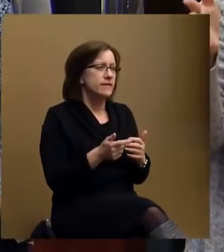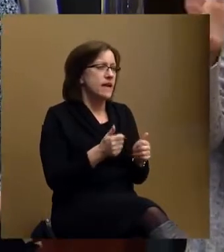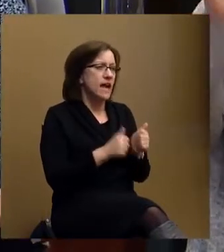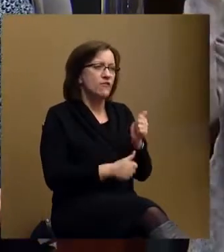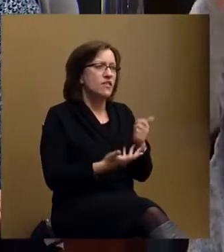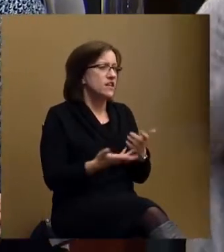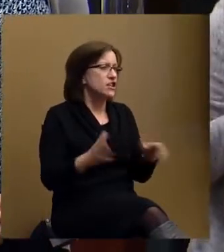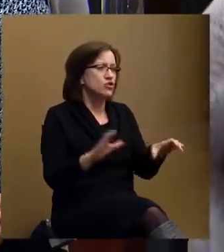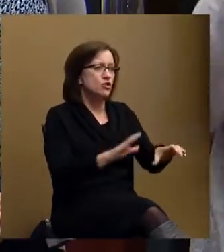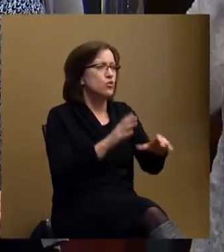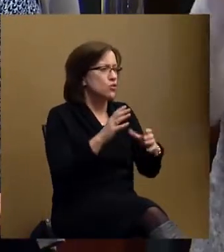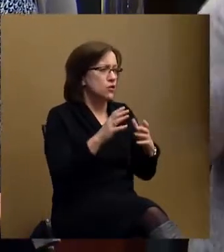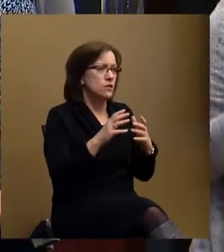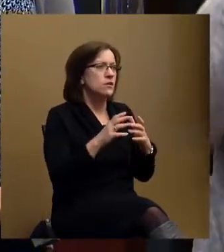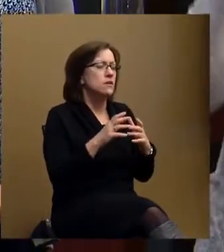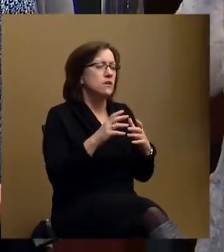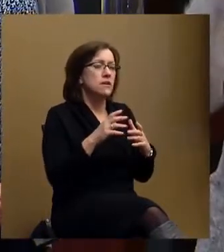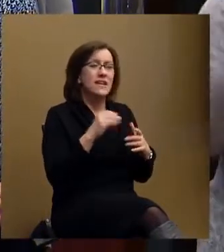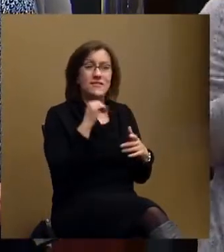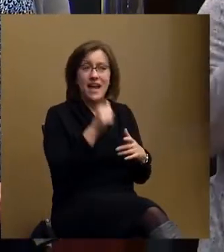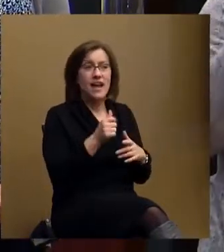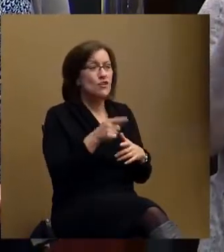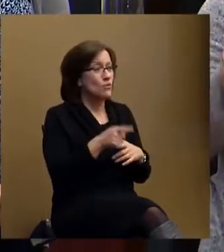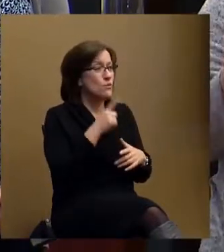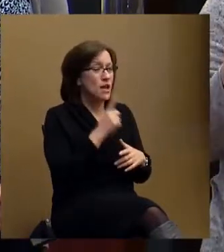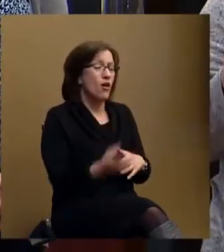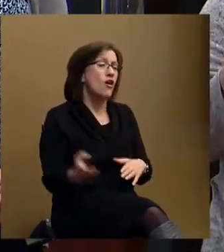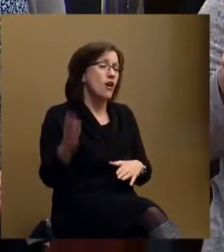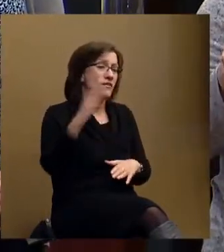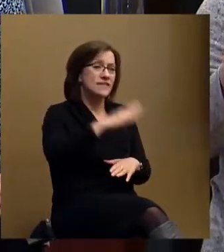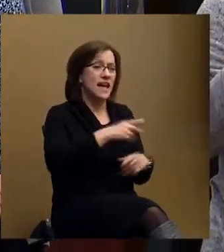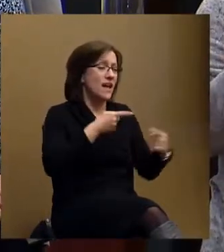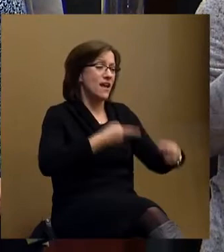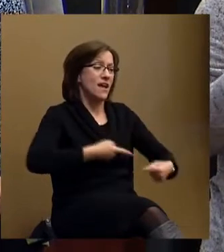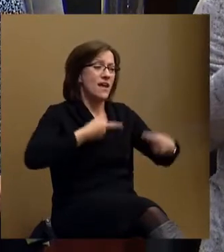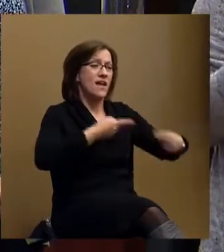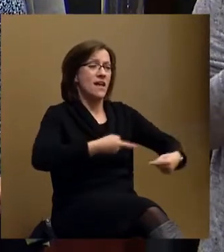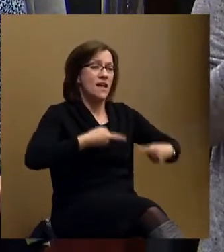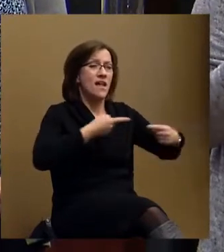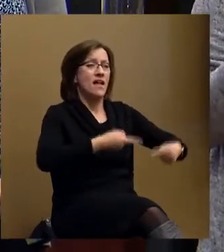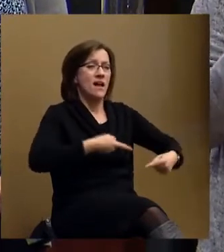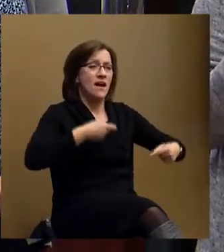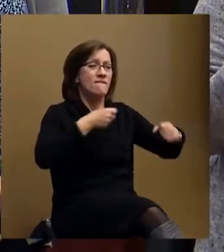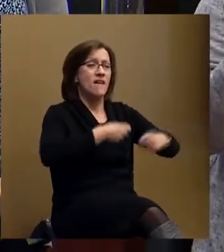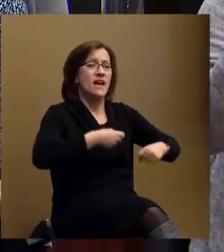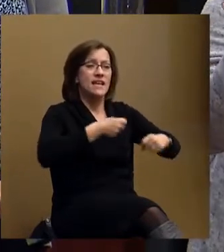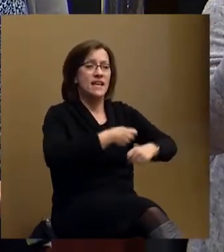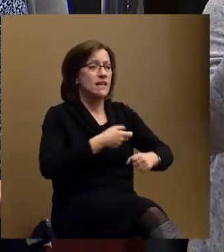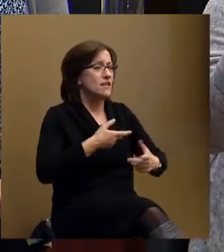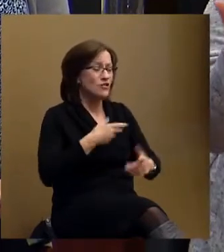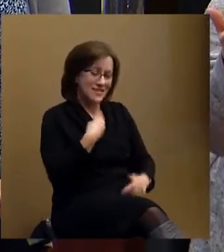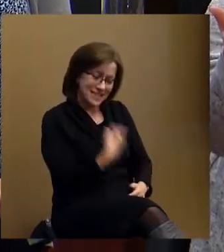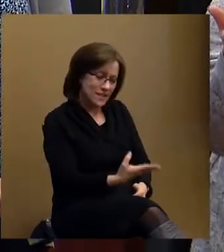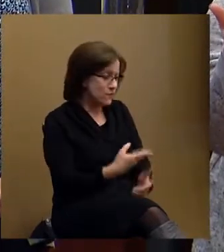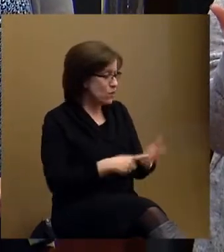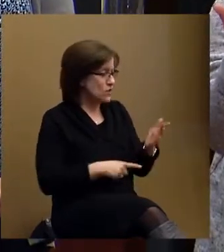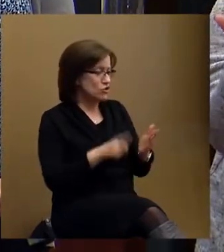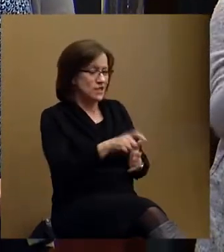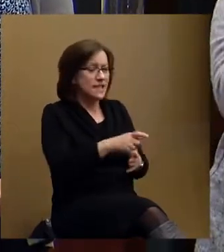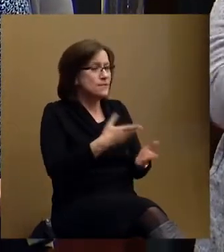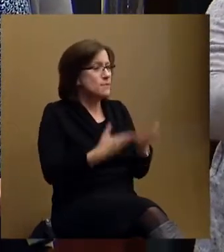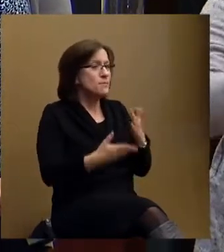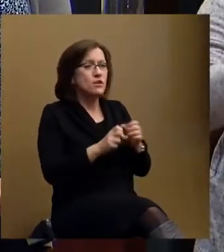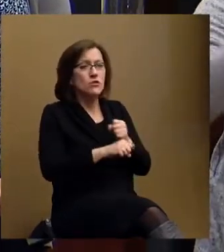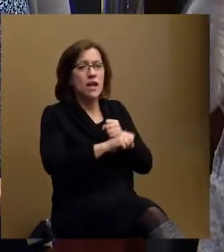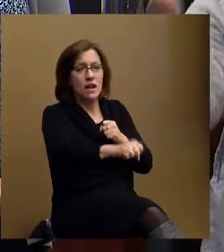you are going to spend all day long combating it. And And if you just give her what she needs, you might be able to